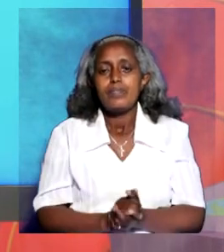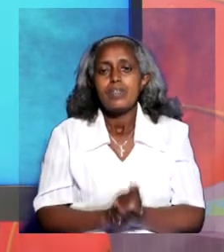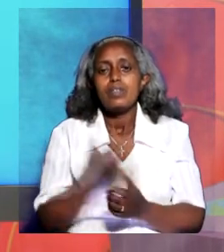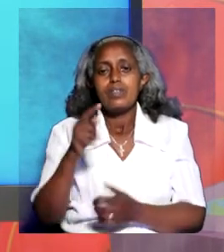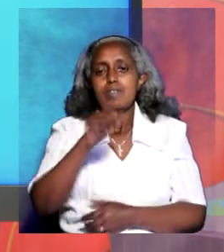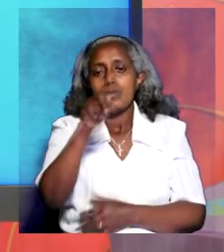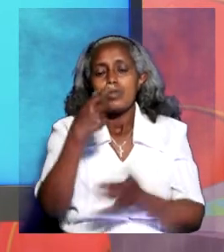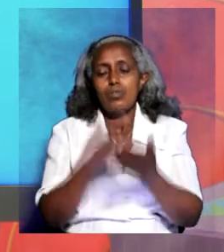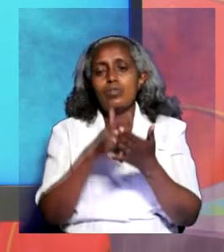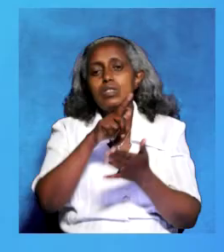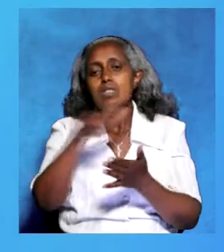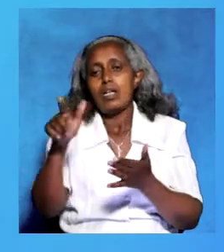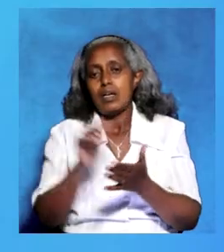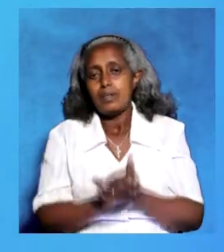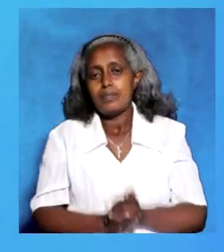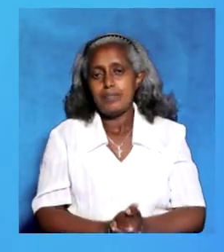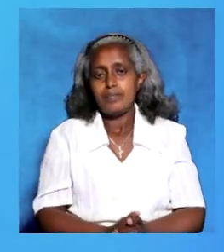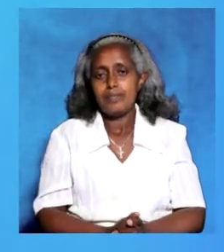the equation of this line.